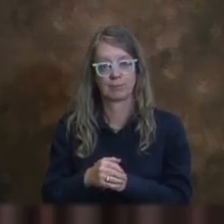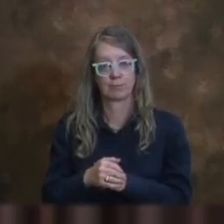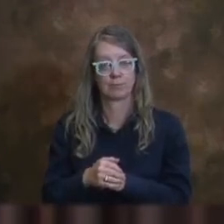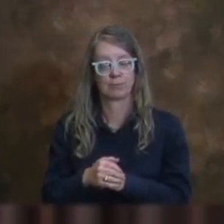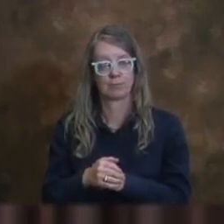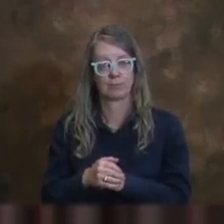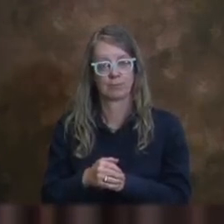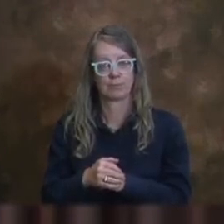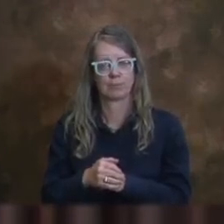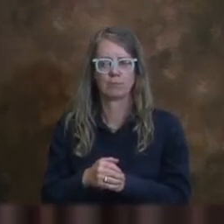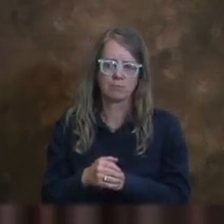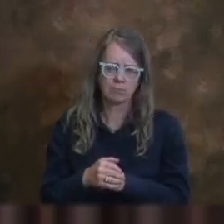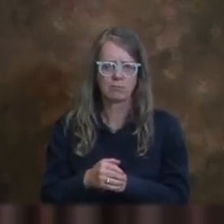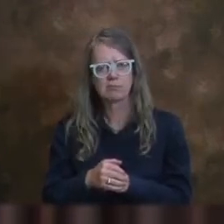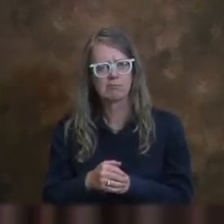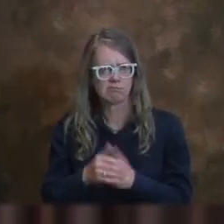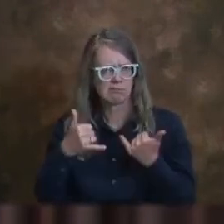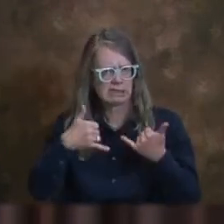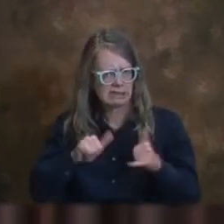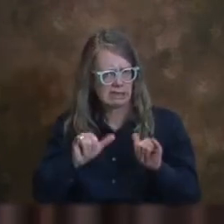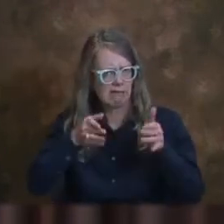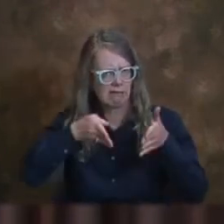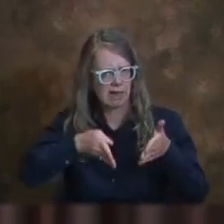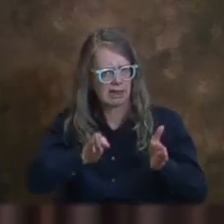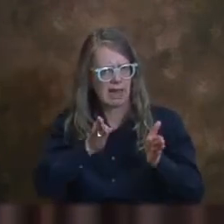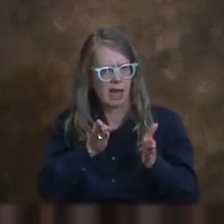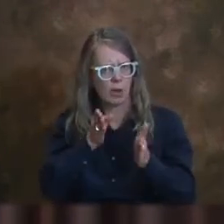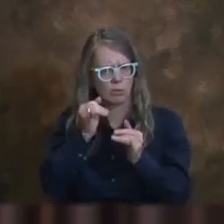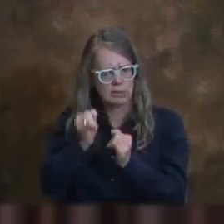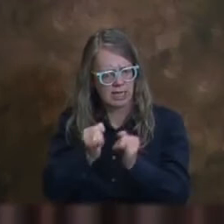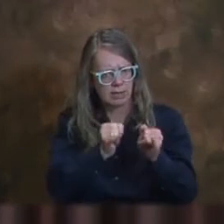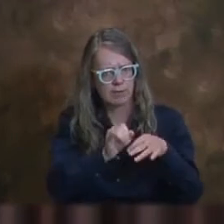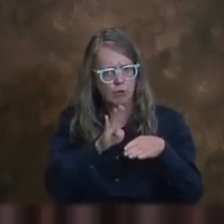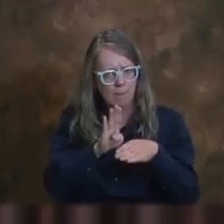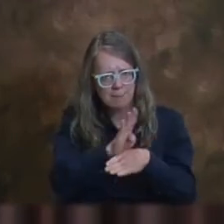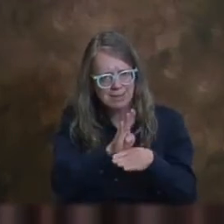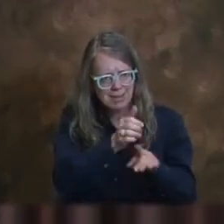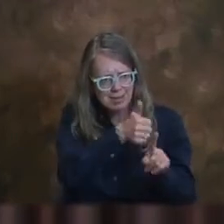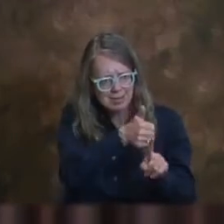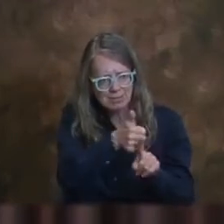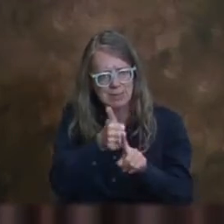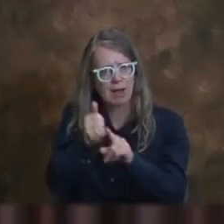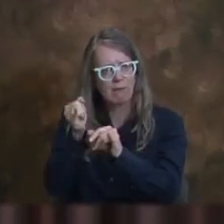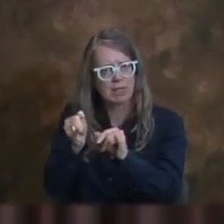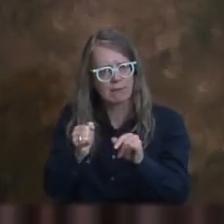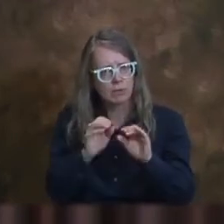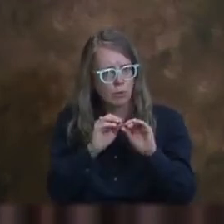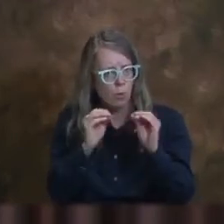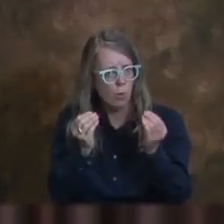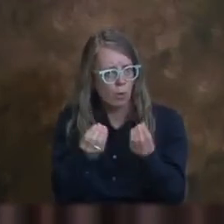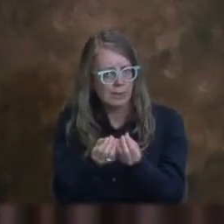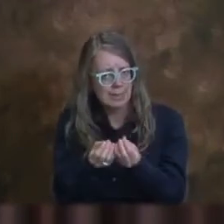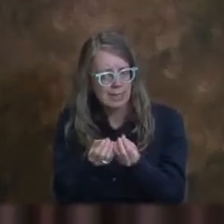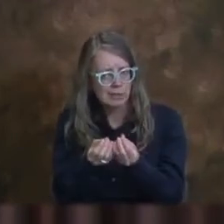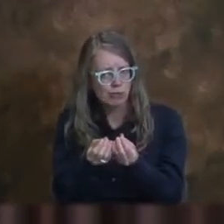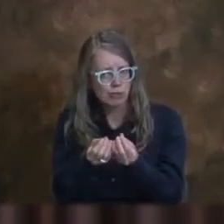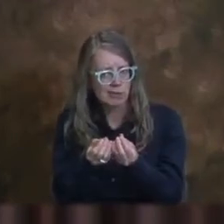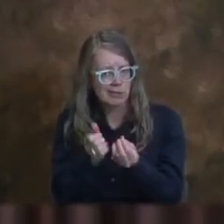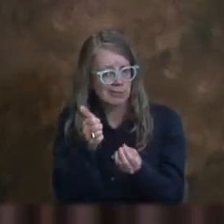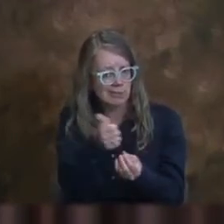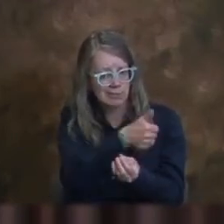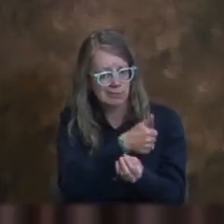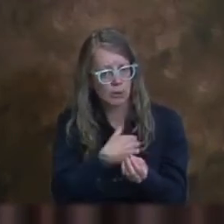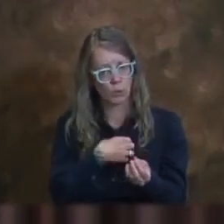that still allows individual businesses and organizations who wish